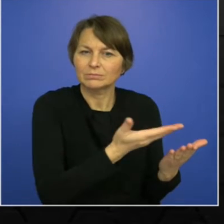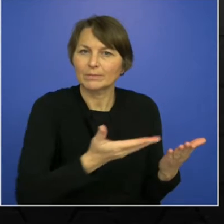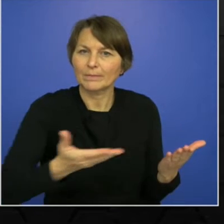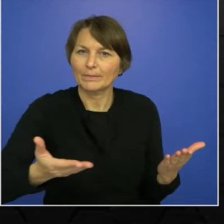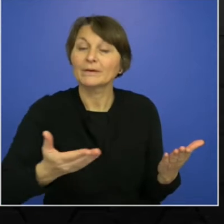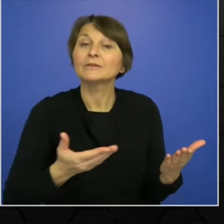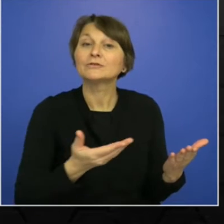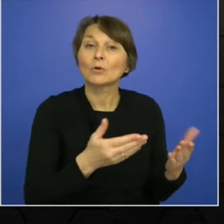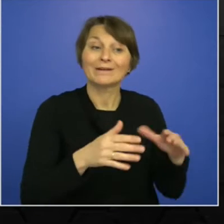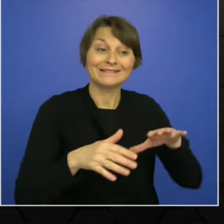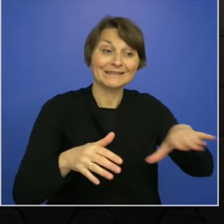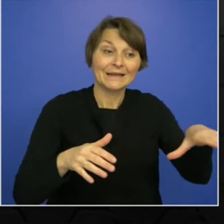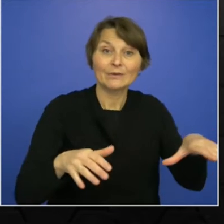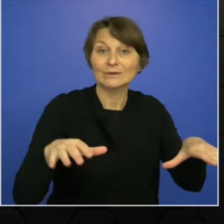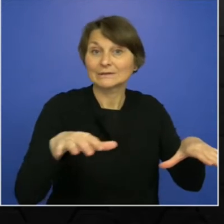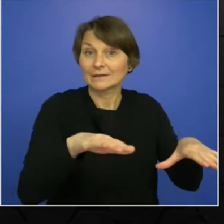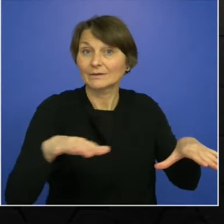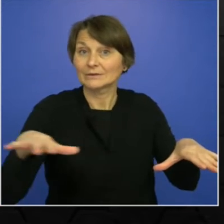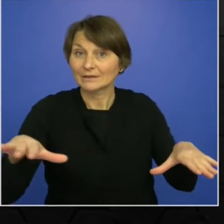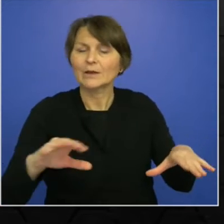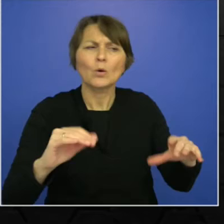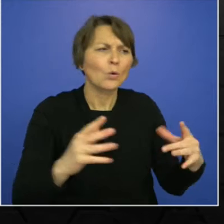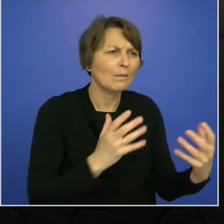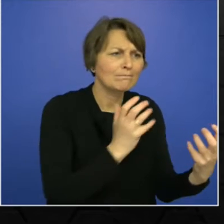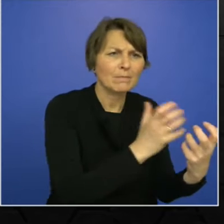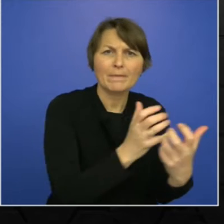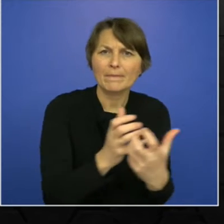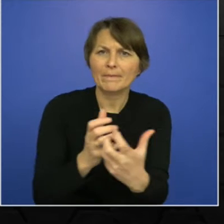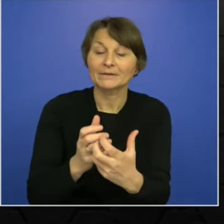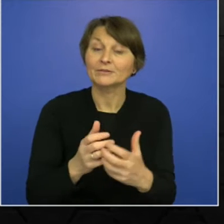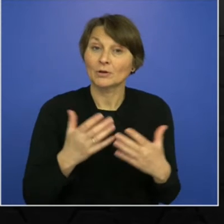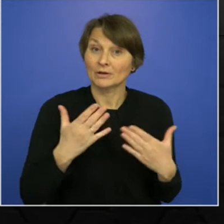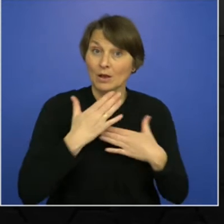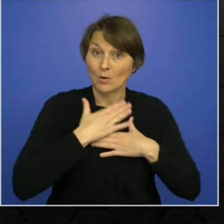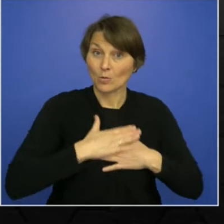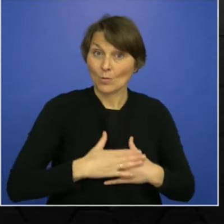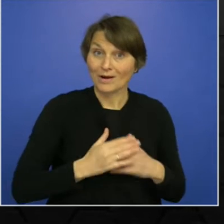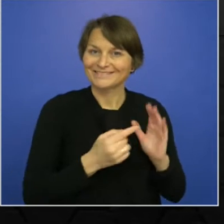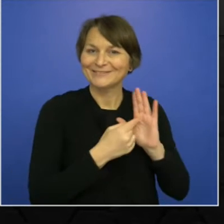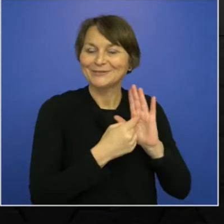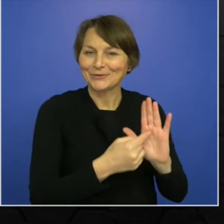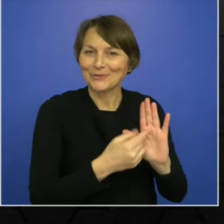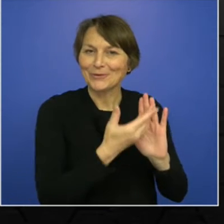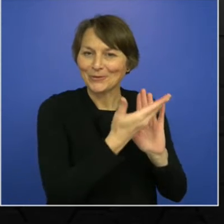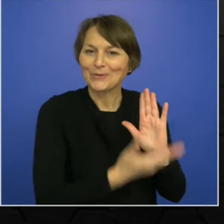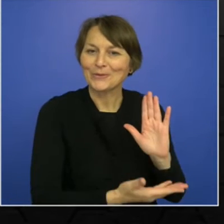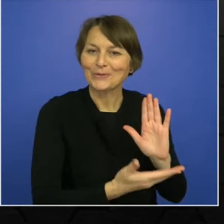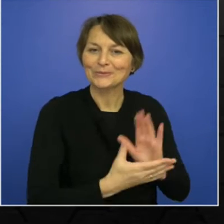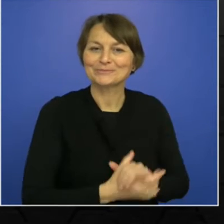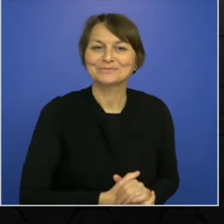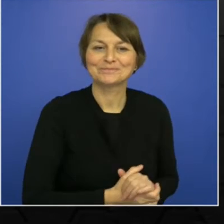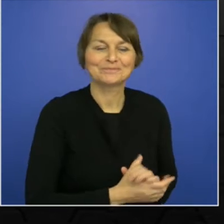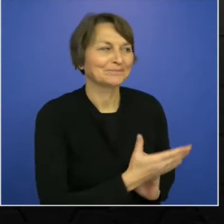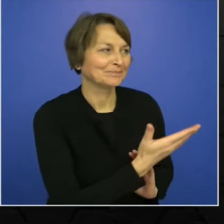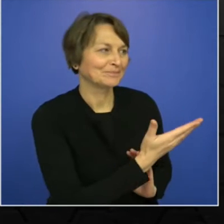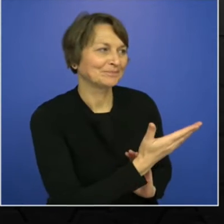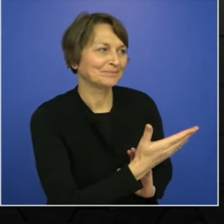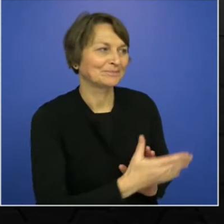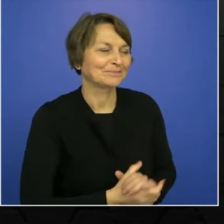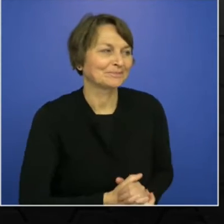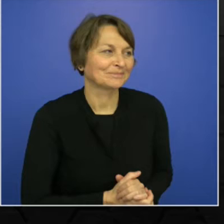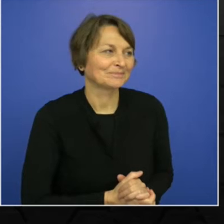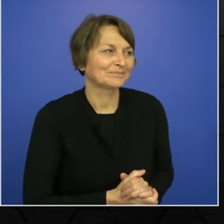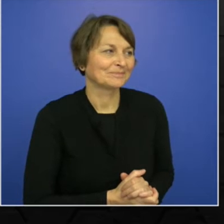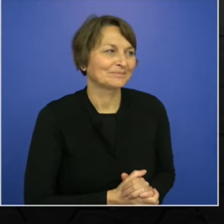scenarios. So right now, I want to show you that here you have the web chat. So as I told